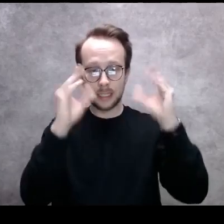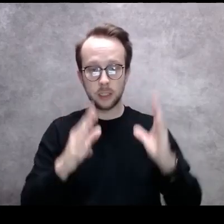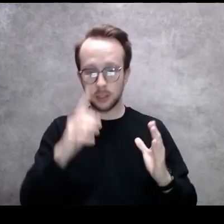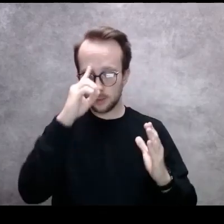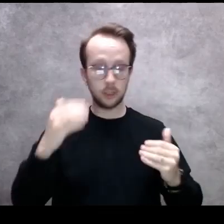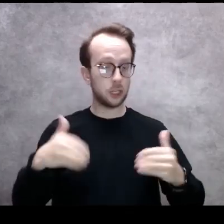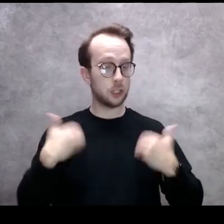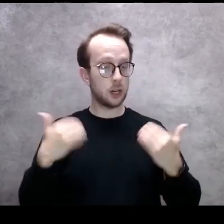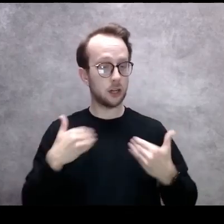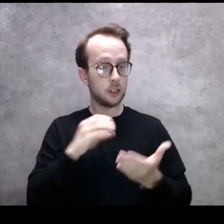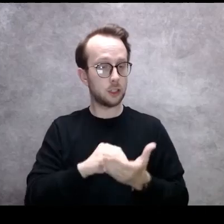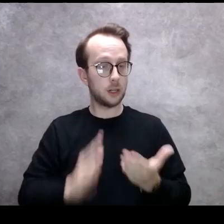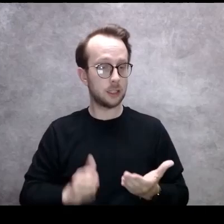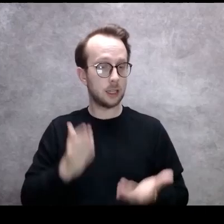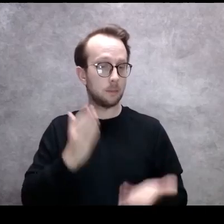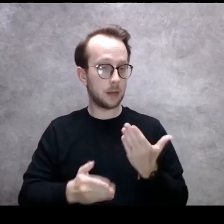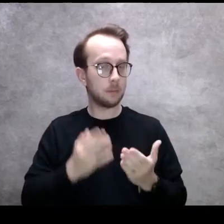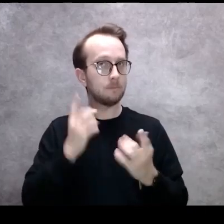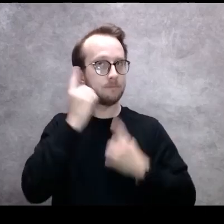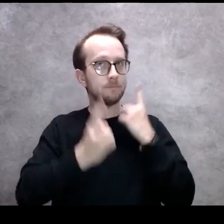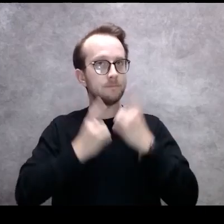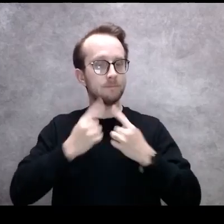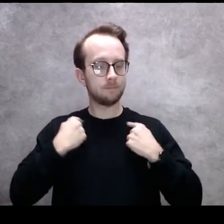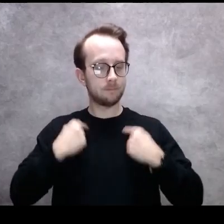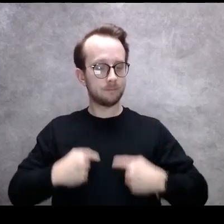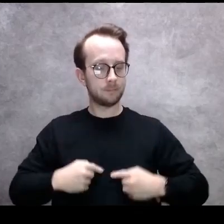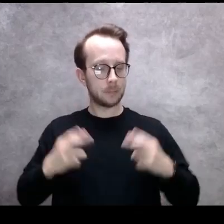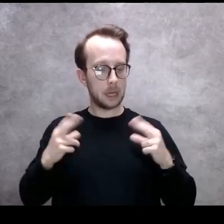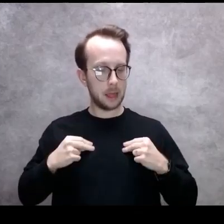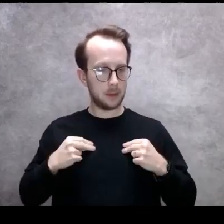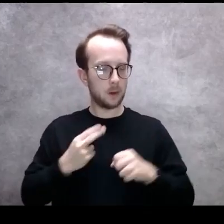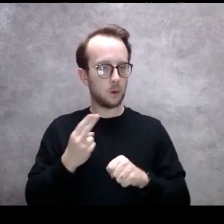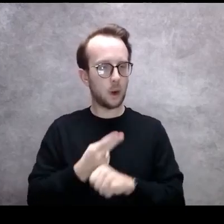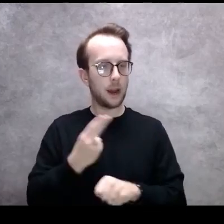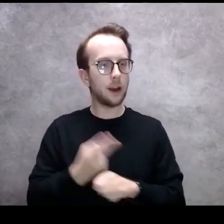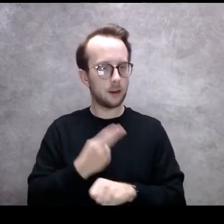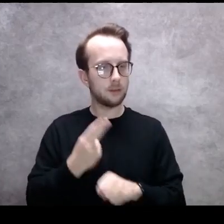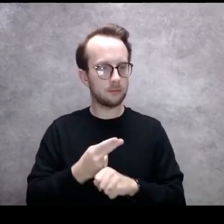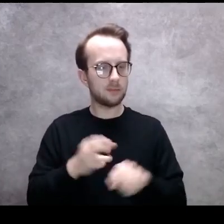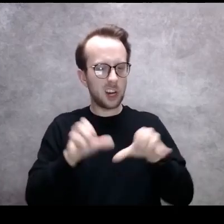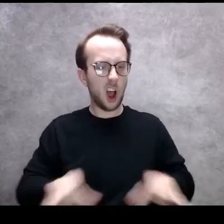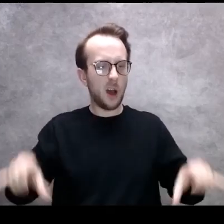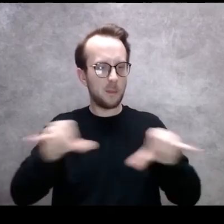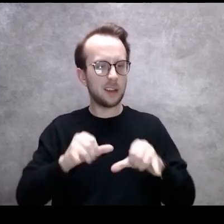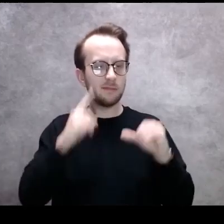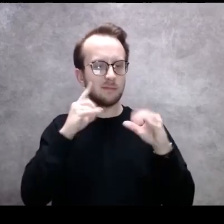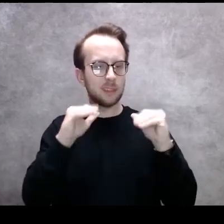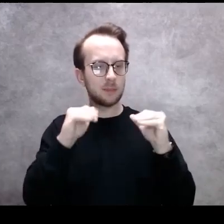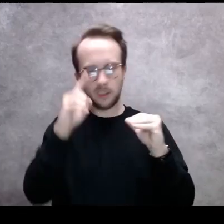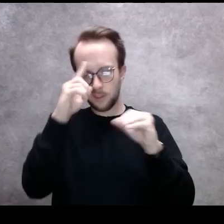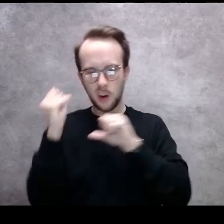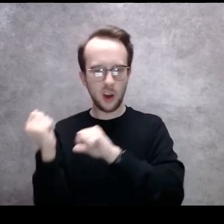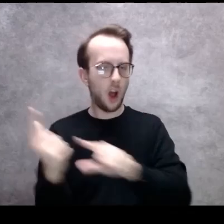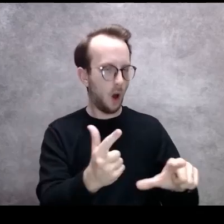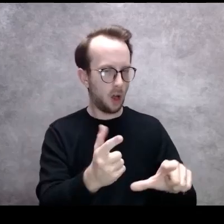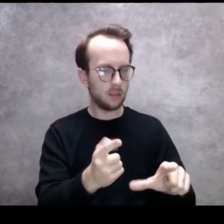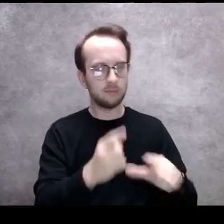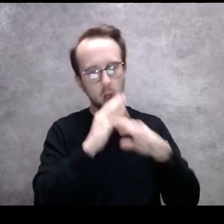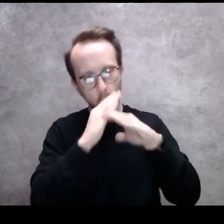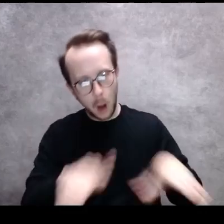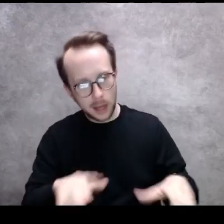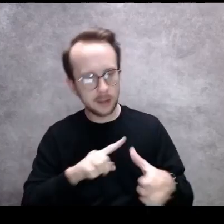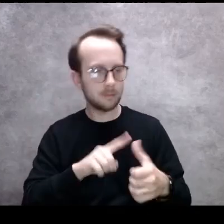may consider wearing visual cues on a lanyard for common expectations to use with all students, such as quiet,